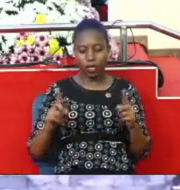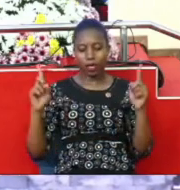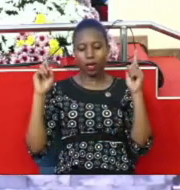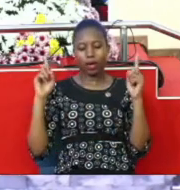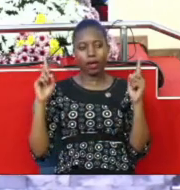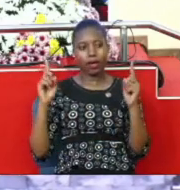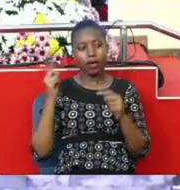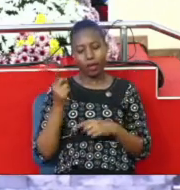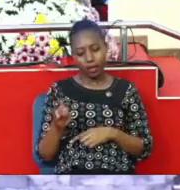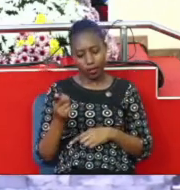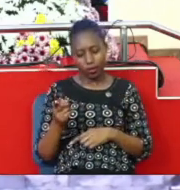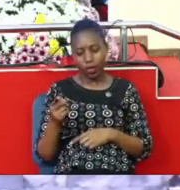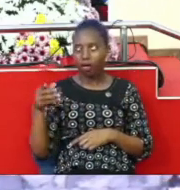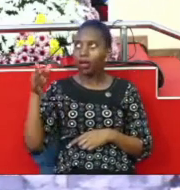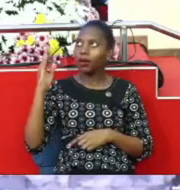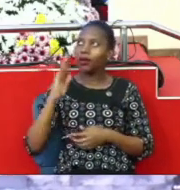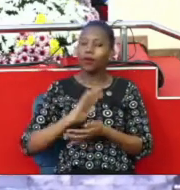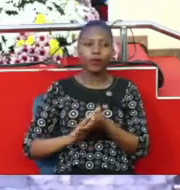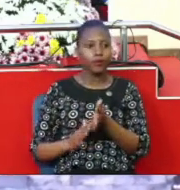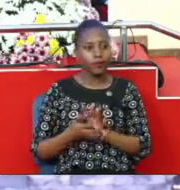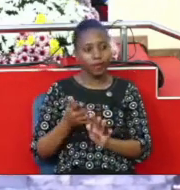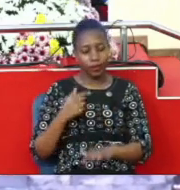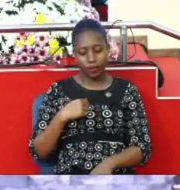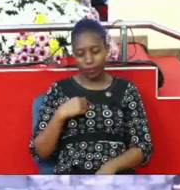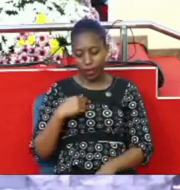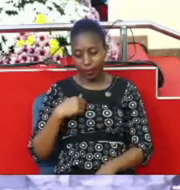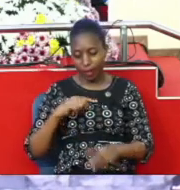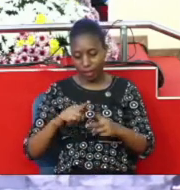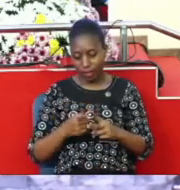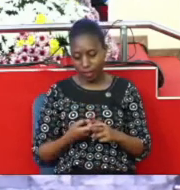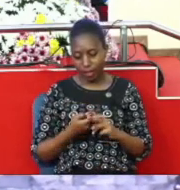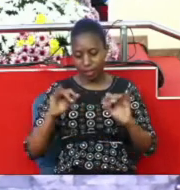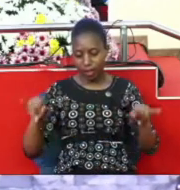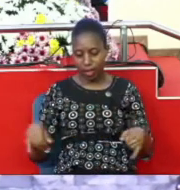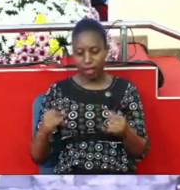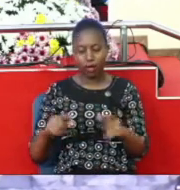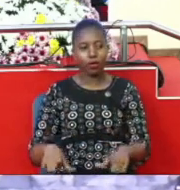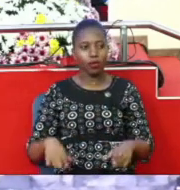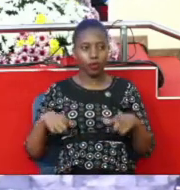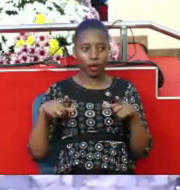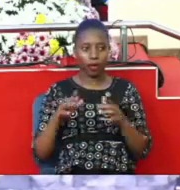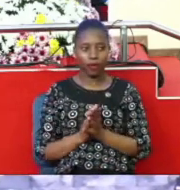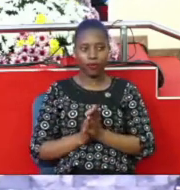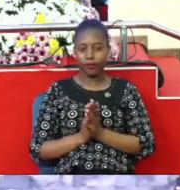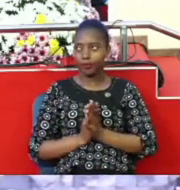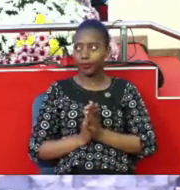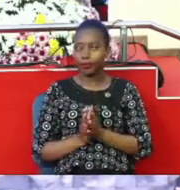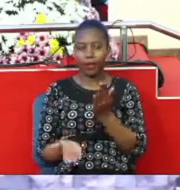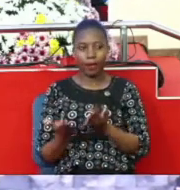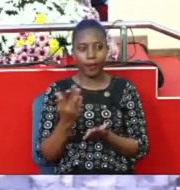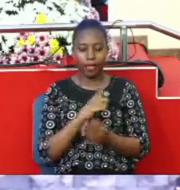God forgive me, I'm walking into the newness of my life. Blessed be the name of the Lord. May God give you